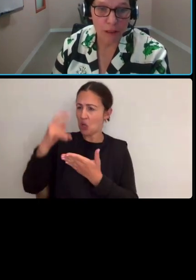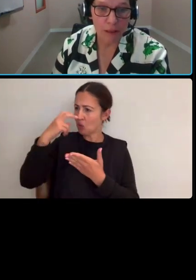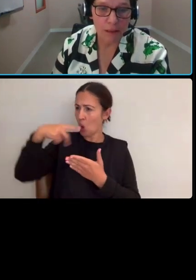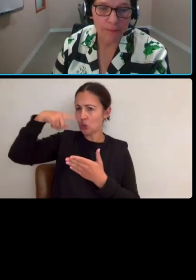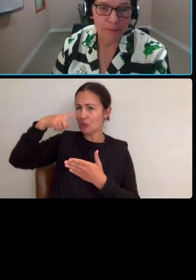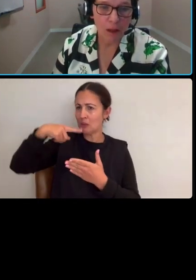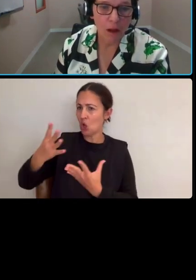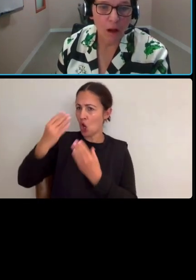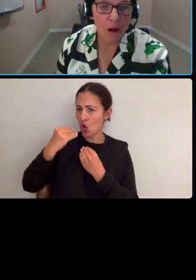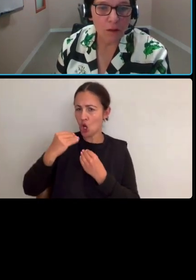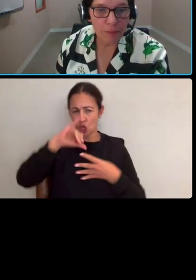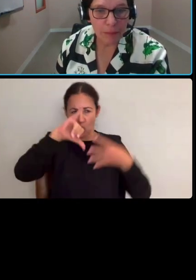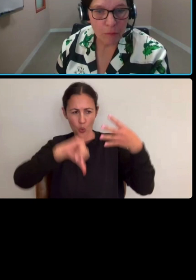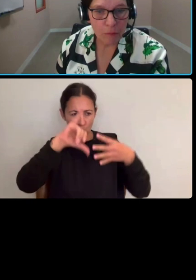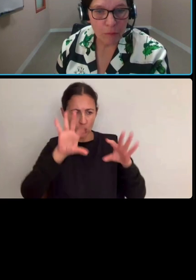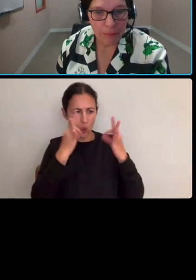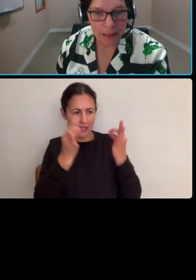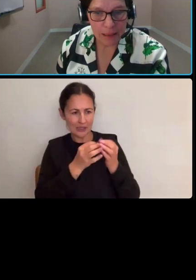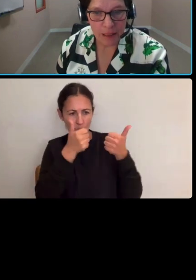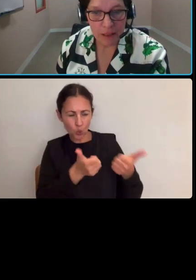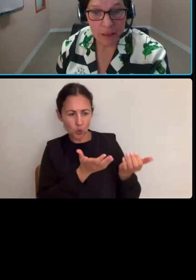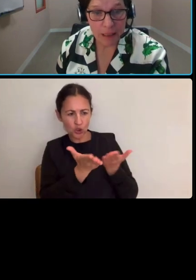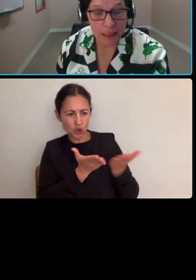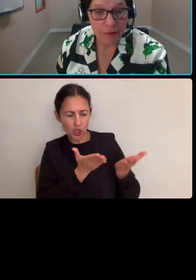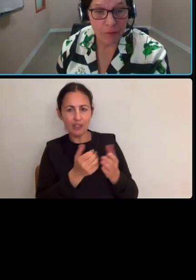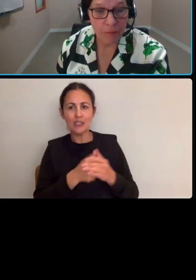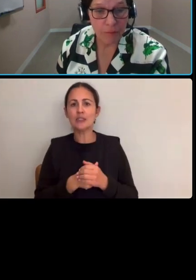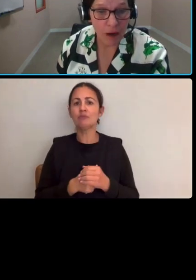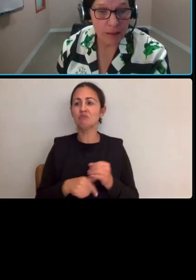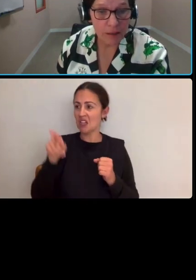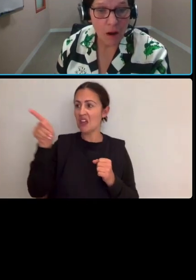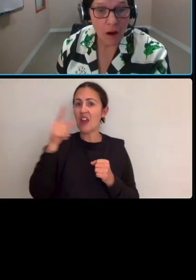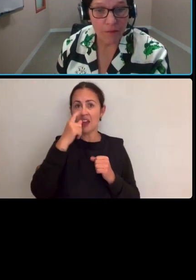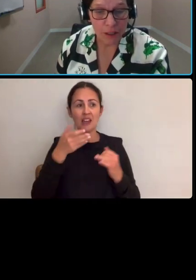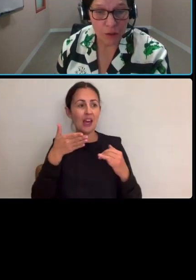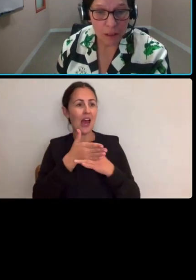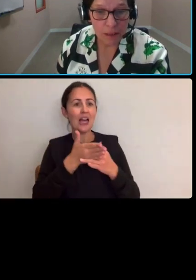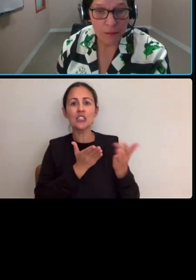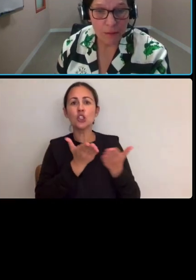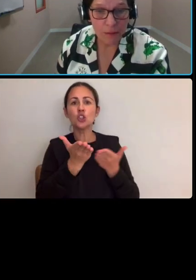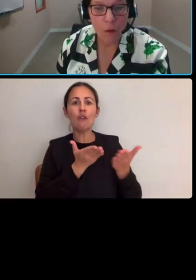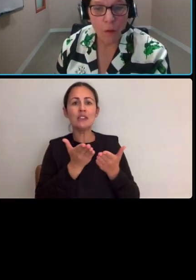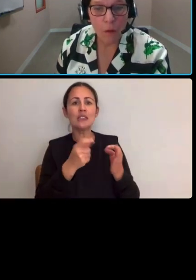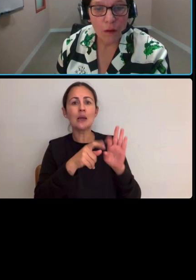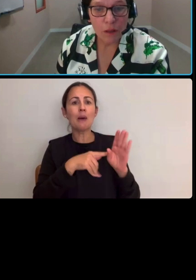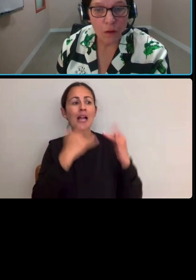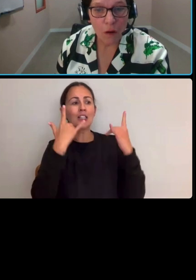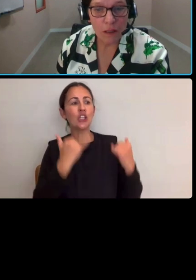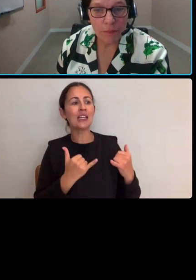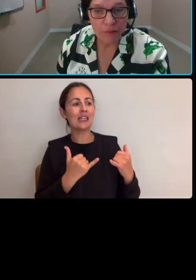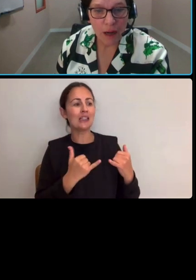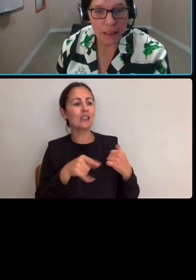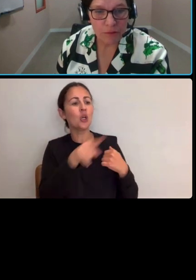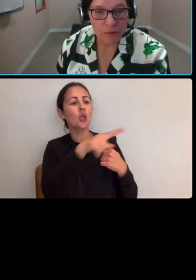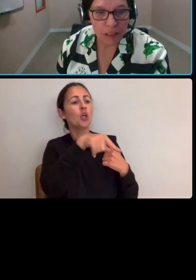informed choices. Older people will be able to access services that they need from providers of their choice, or so